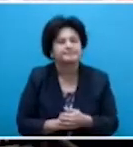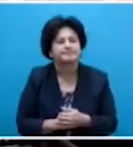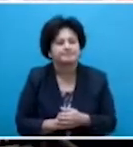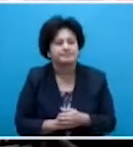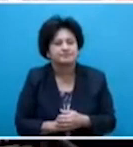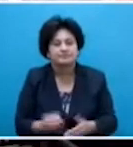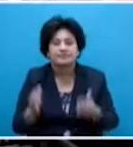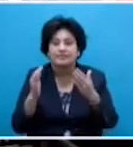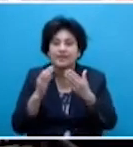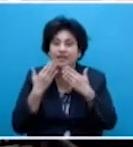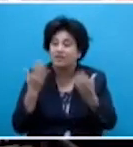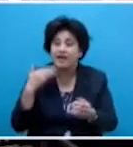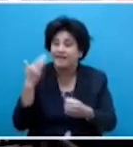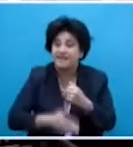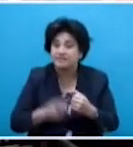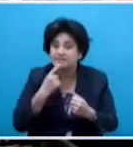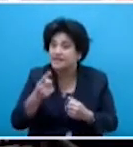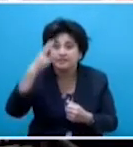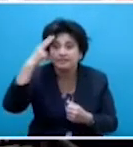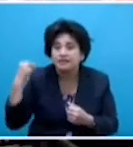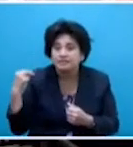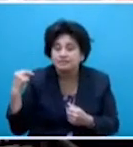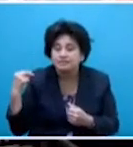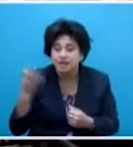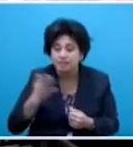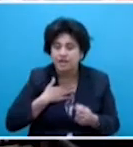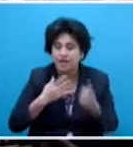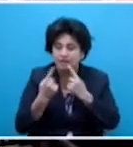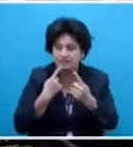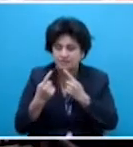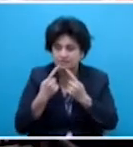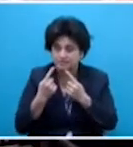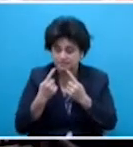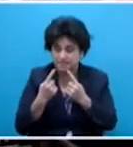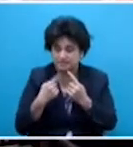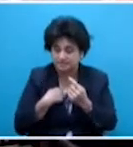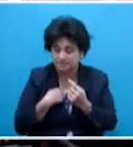Thank you, Mr. Speaker, sir. I did not mention any name, and my comment was